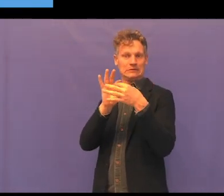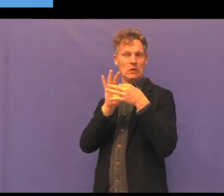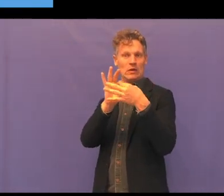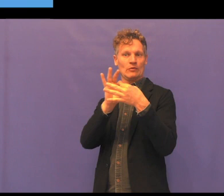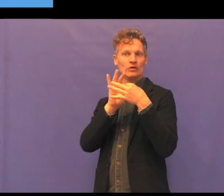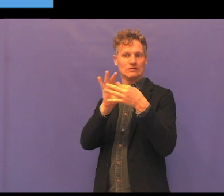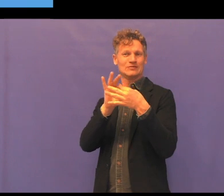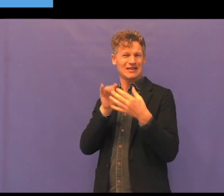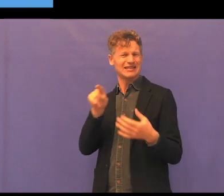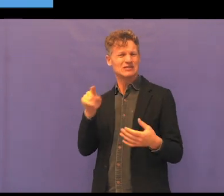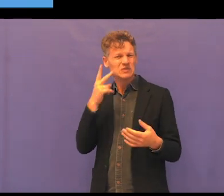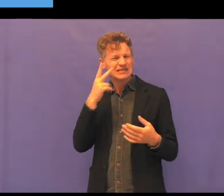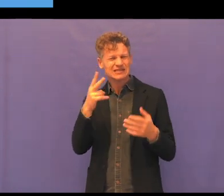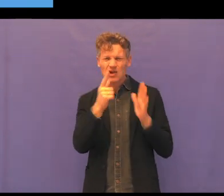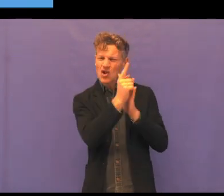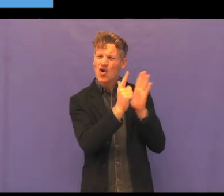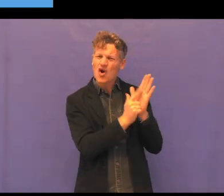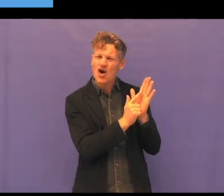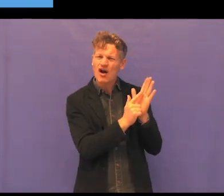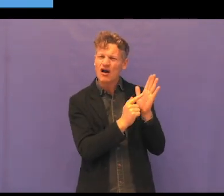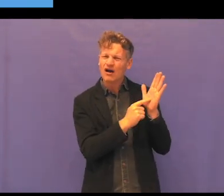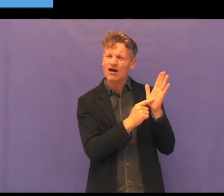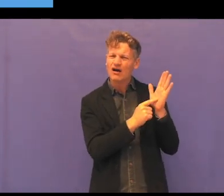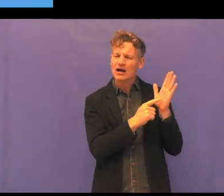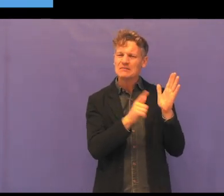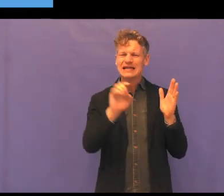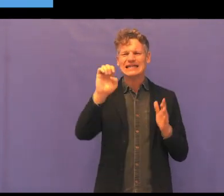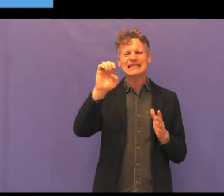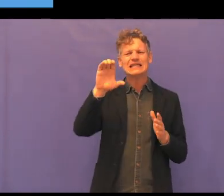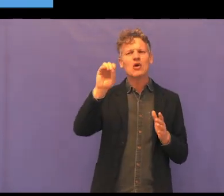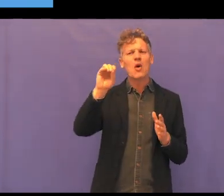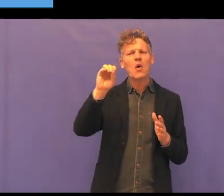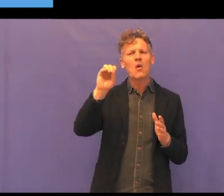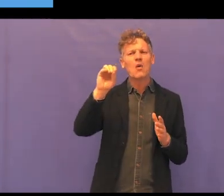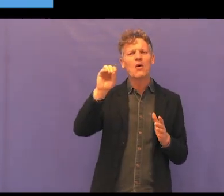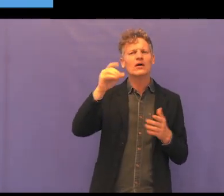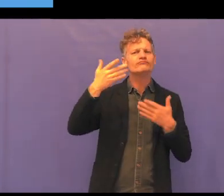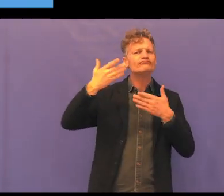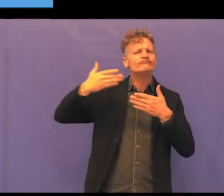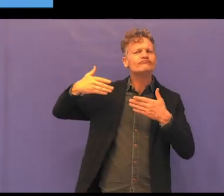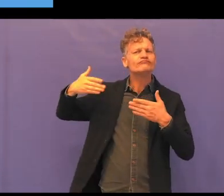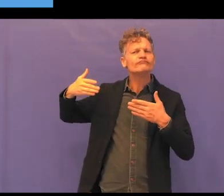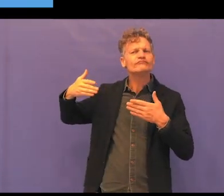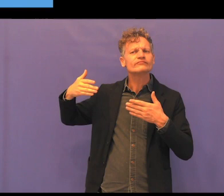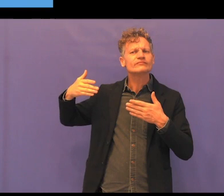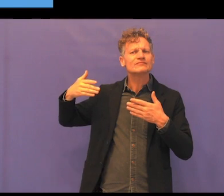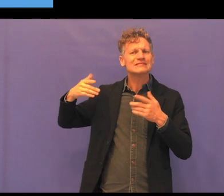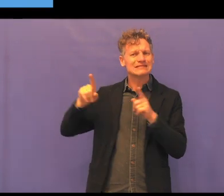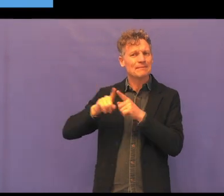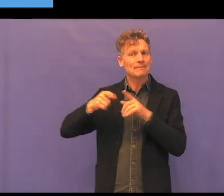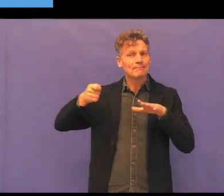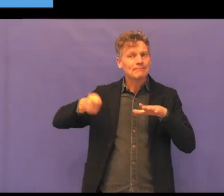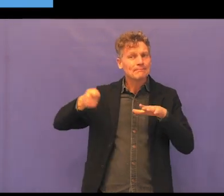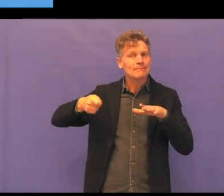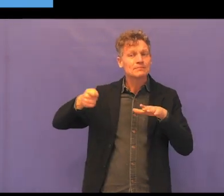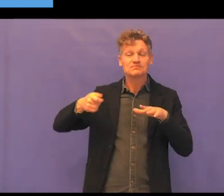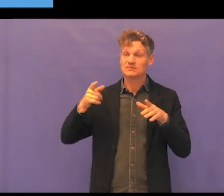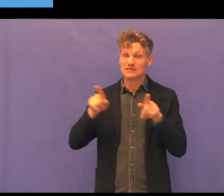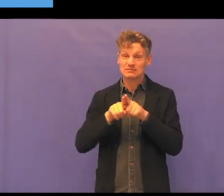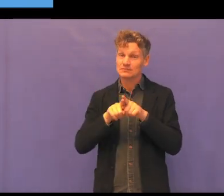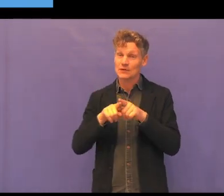rivers, forests, mountains, seas are being given legal